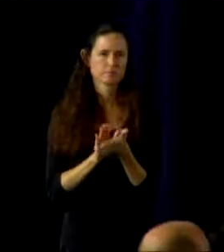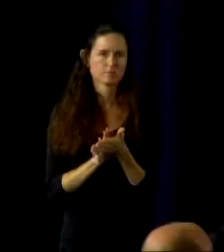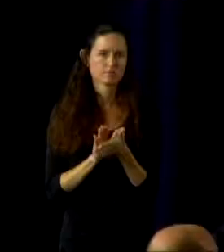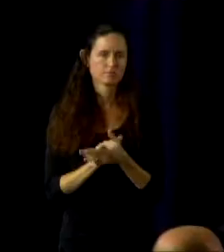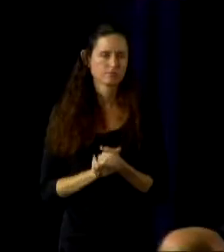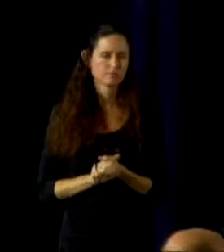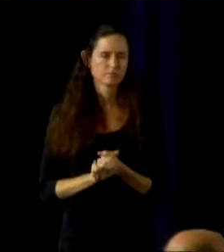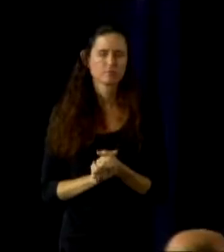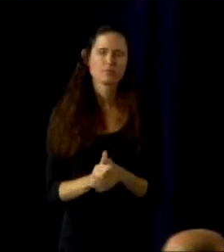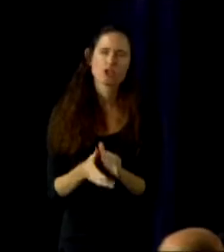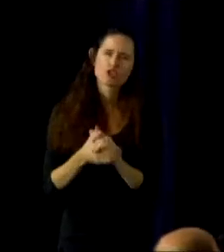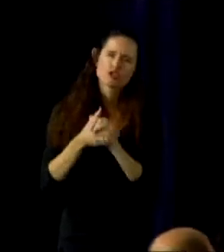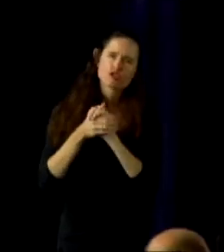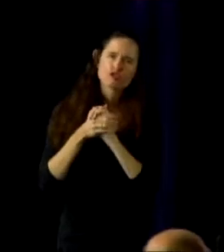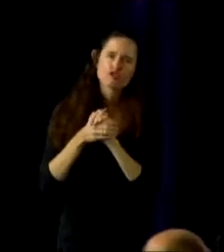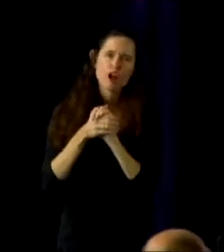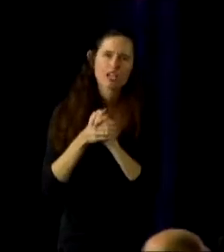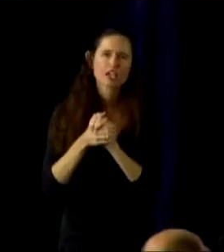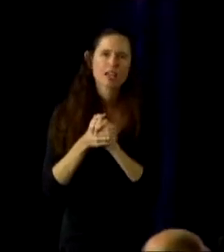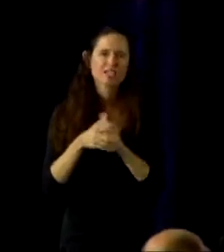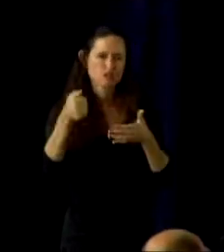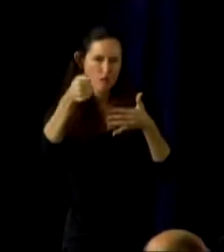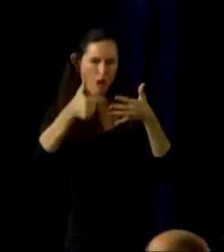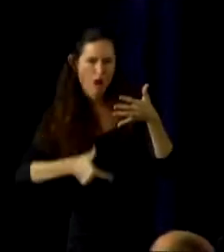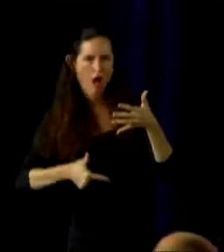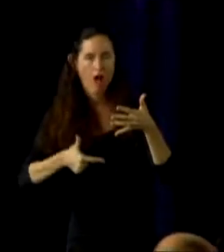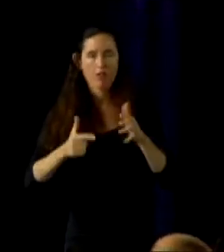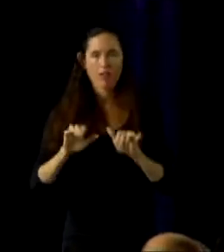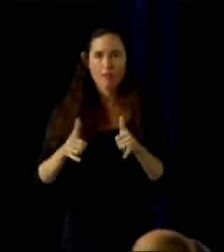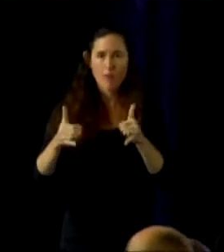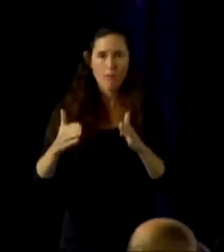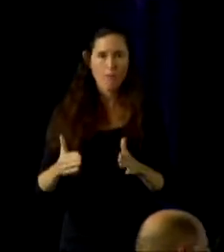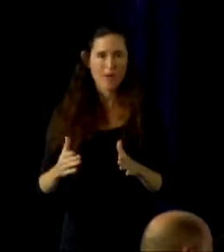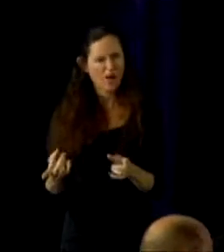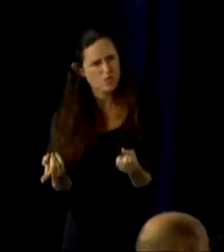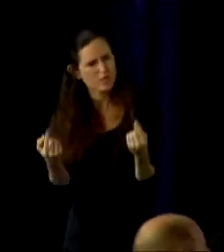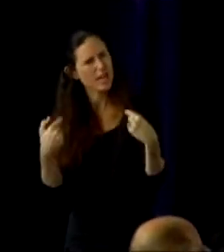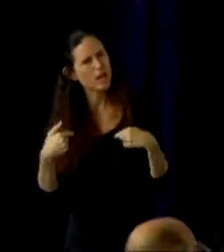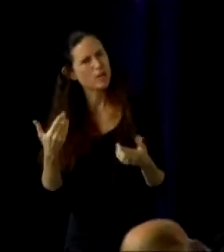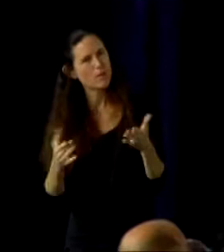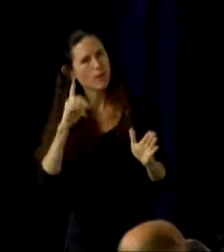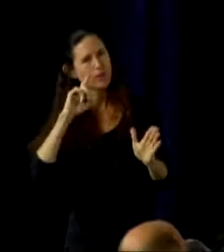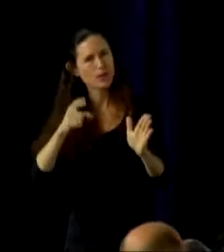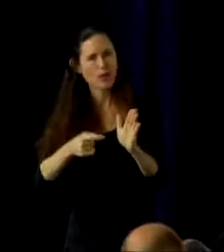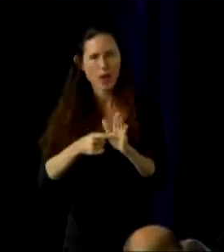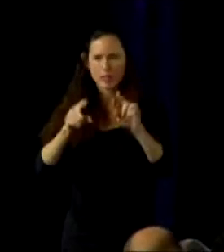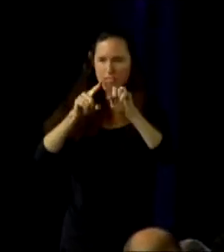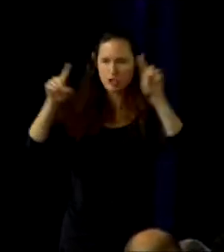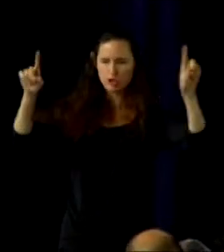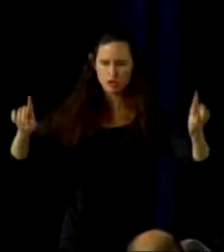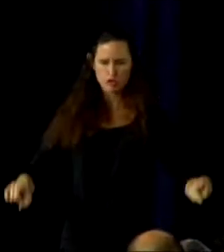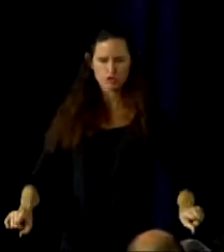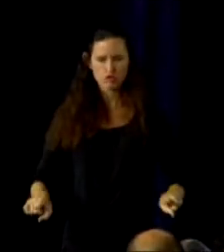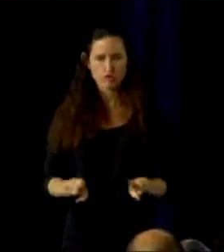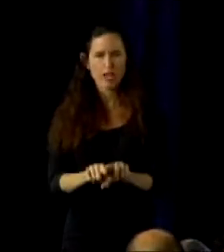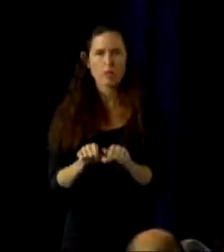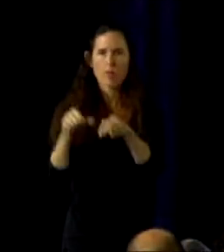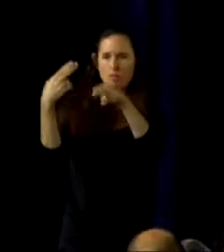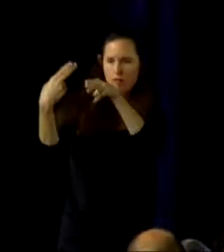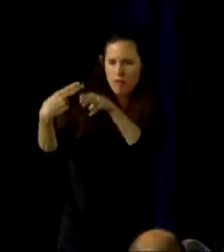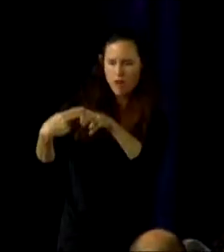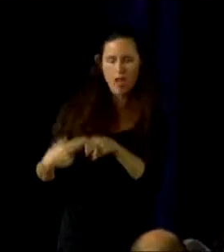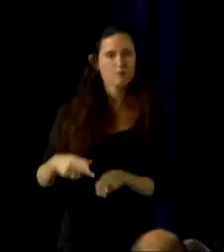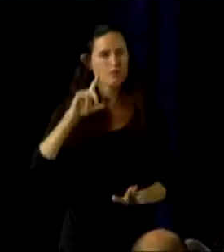And so congratulations to all of our winners. You know, when you came in, you probably saw behind you a screen recognizing those employees who